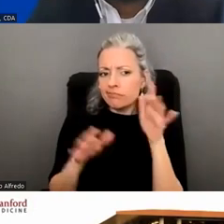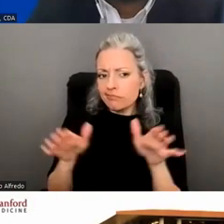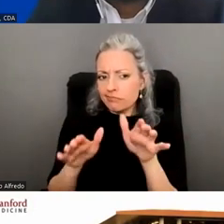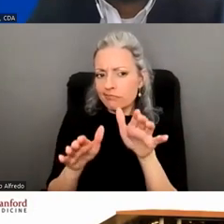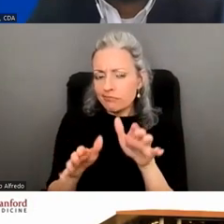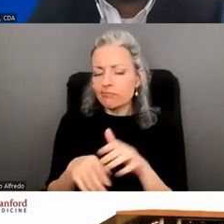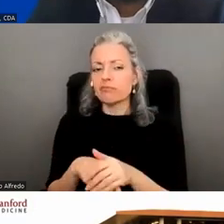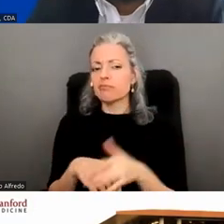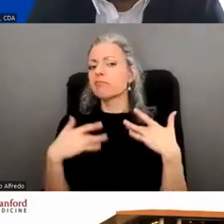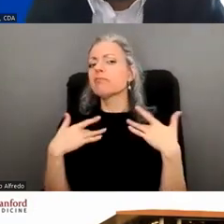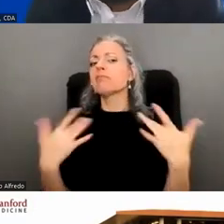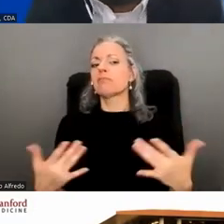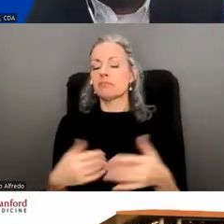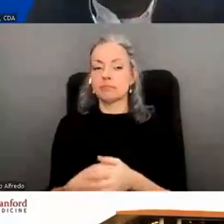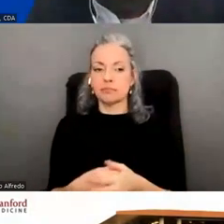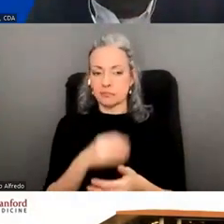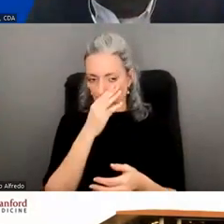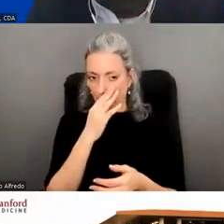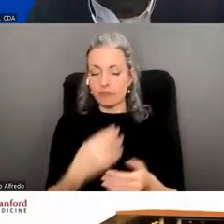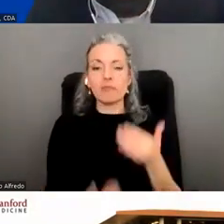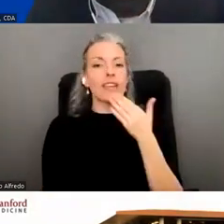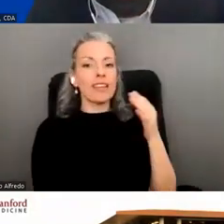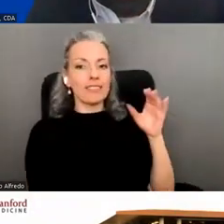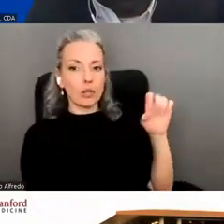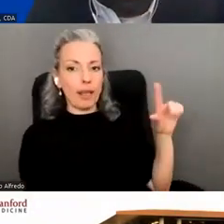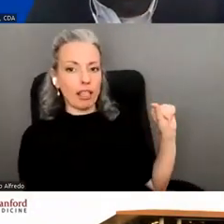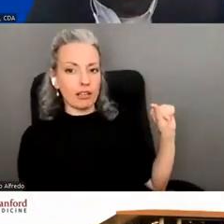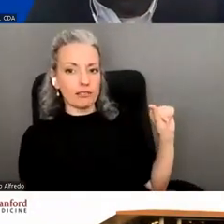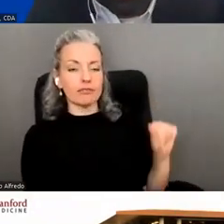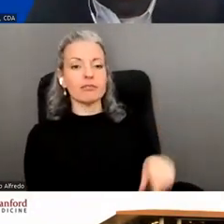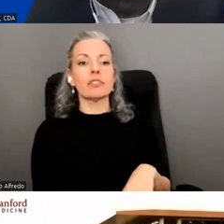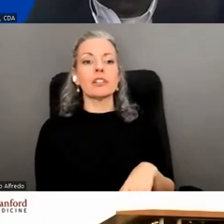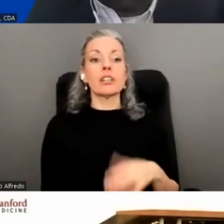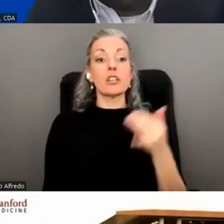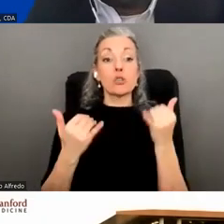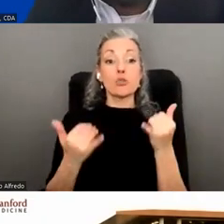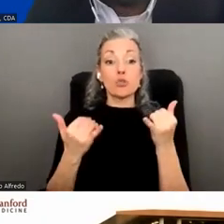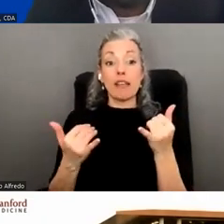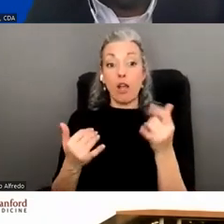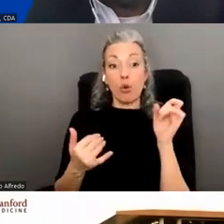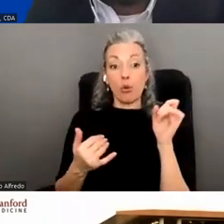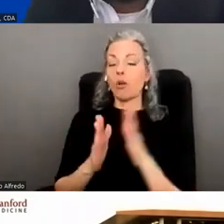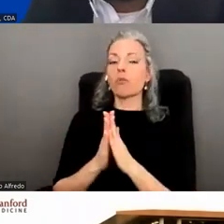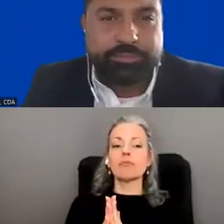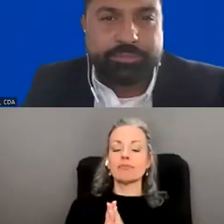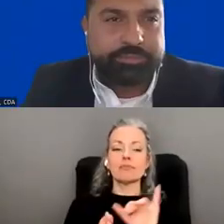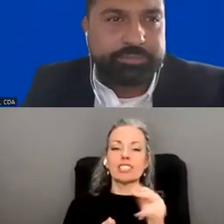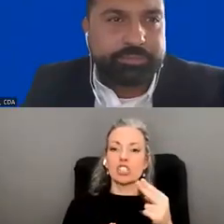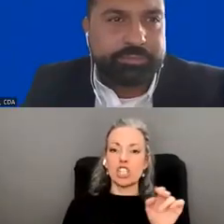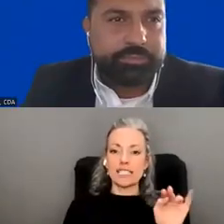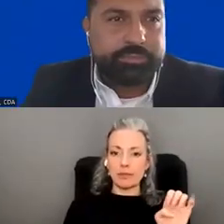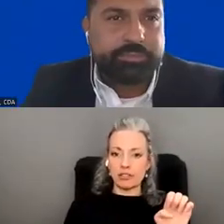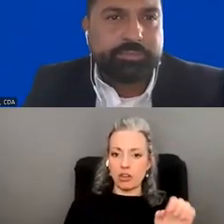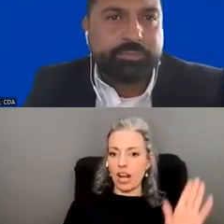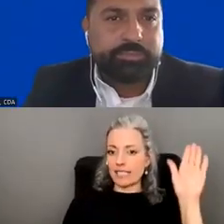working. Thanks, Bella. I guess a question for the partnership for me is, oh, go ahead, Jasmine. I see your hand up. Thank you.